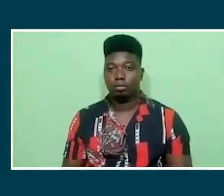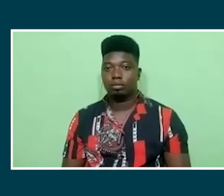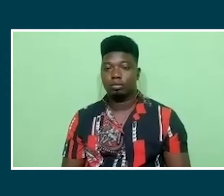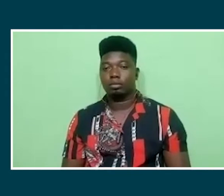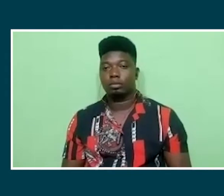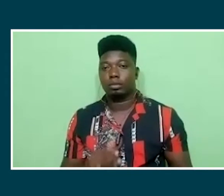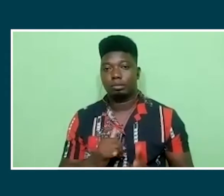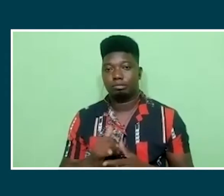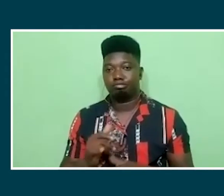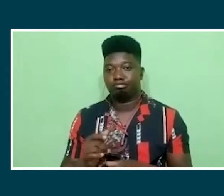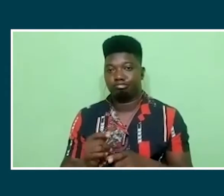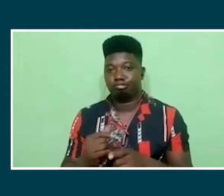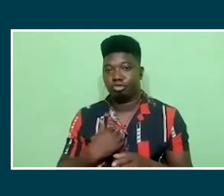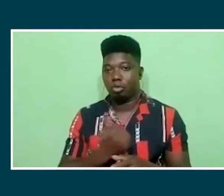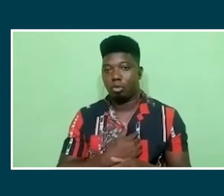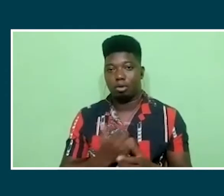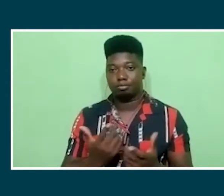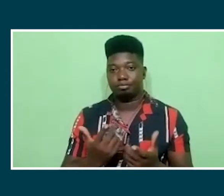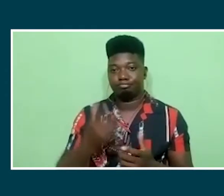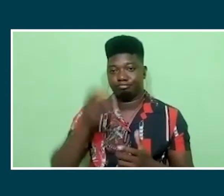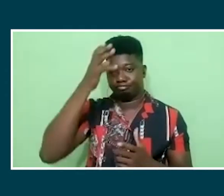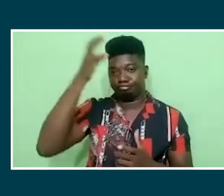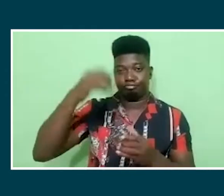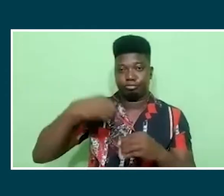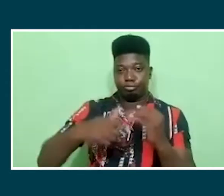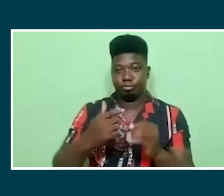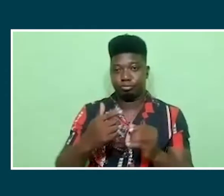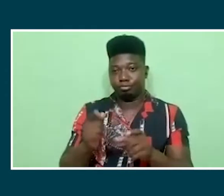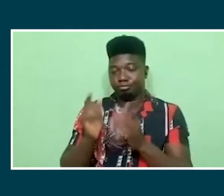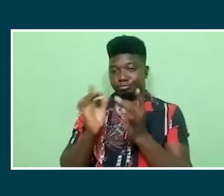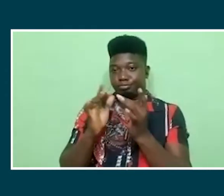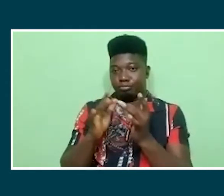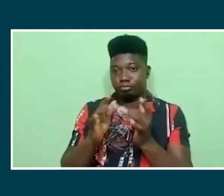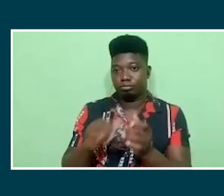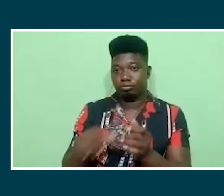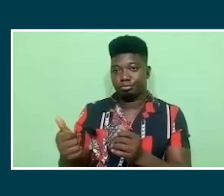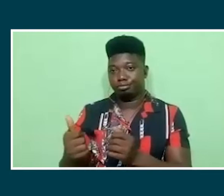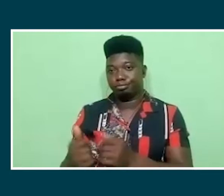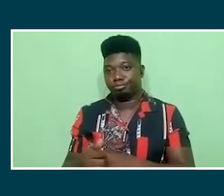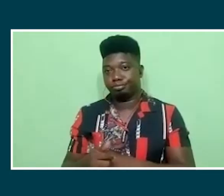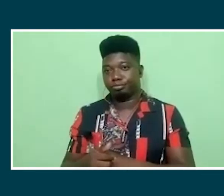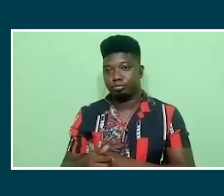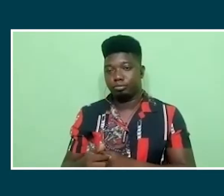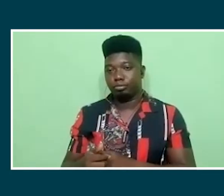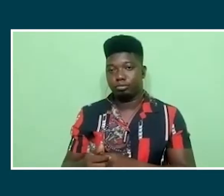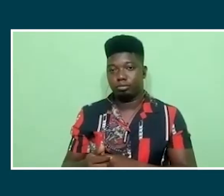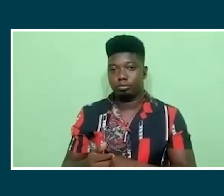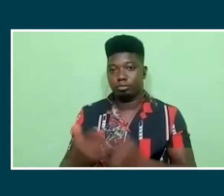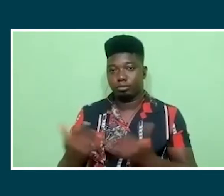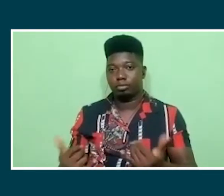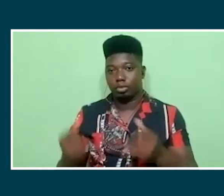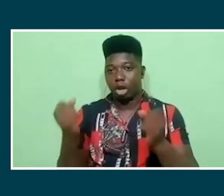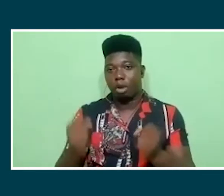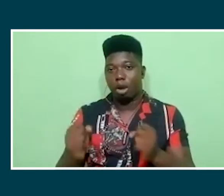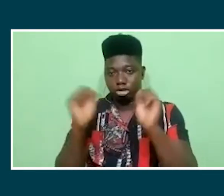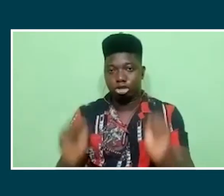fate, around how our fate can be linked to existing power structures. And so there's a lot of great research